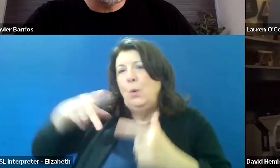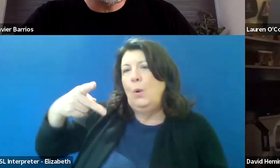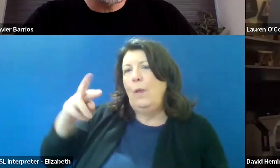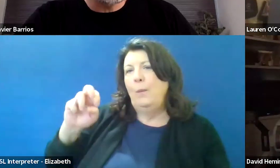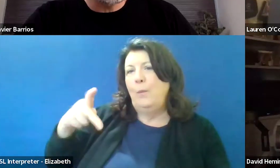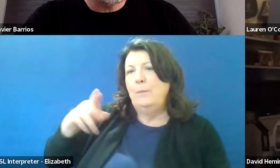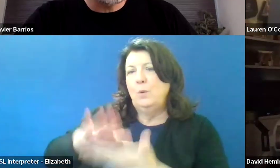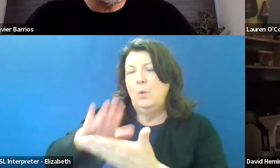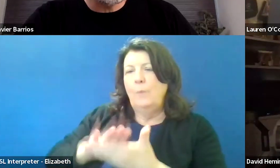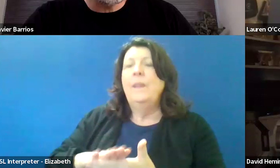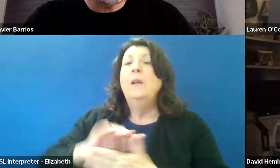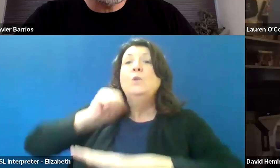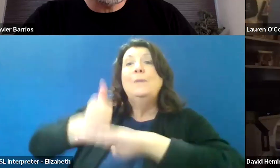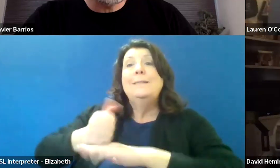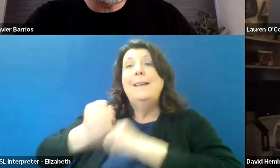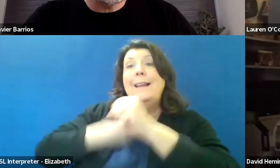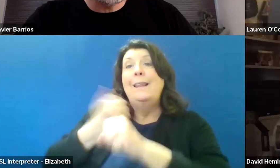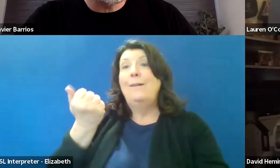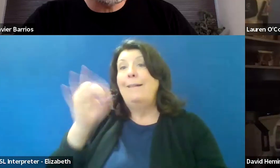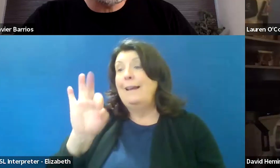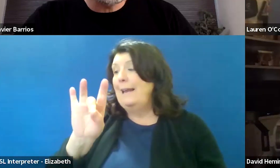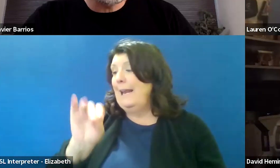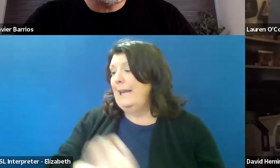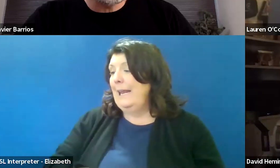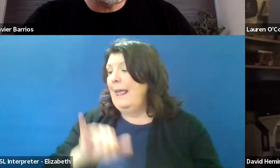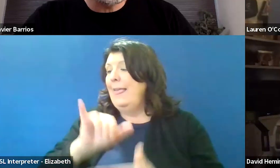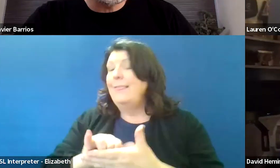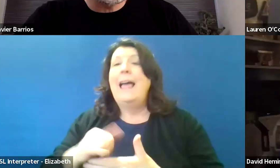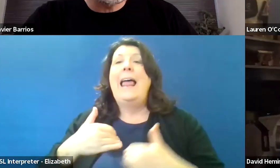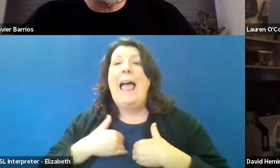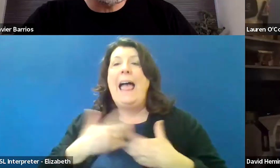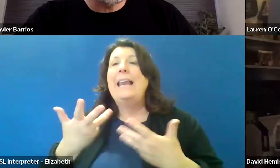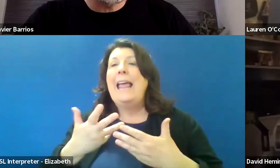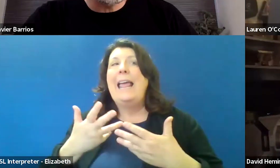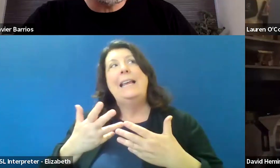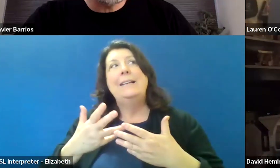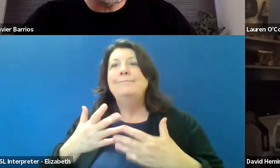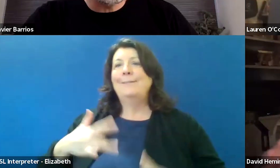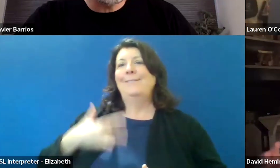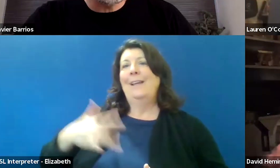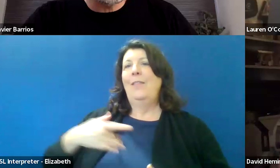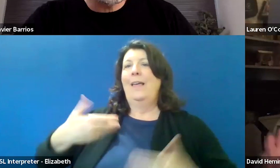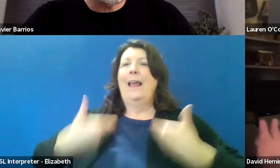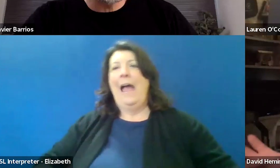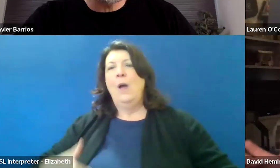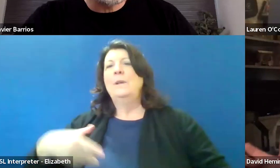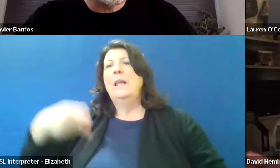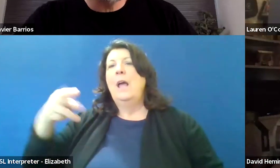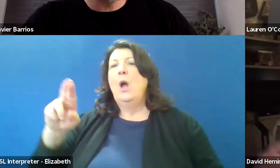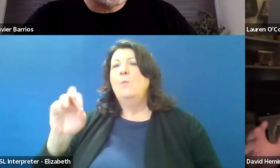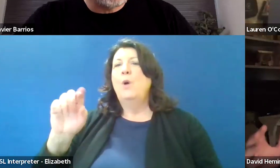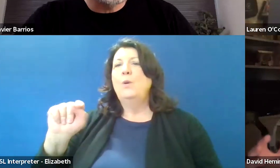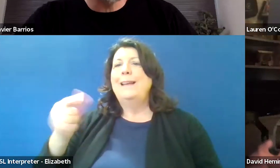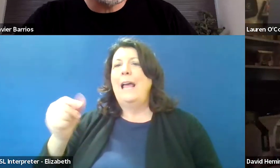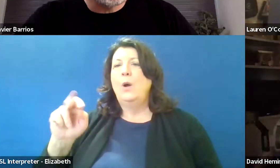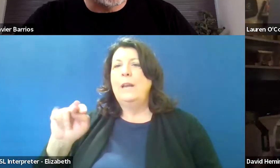It had kind of a dynamic that kind of tipped toward me being the kind of protagonist, not even thinly veiled, it was just me basically